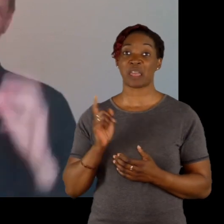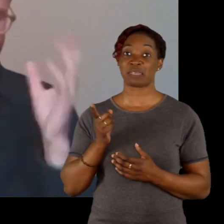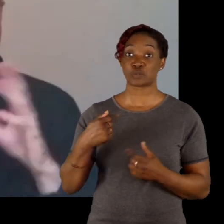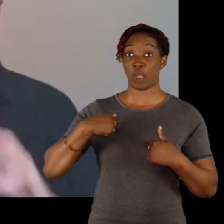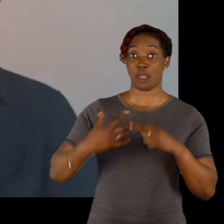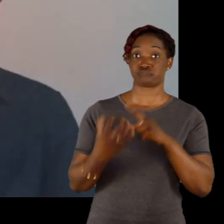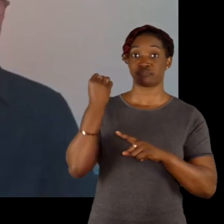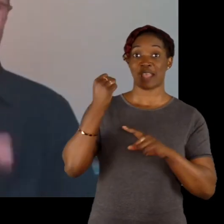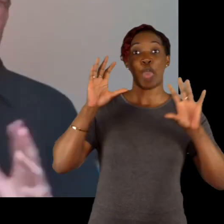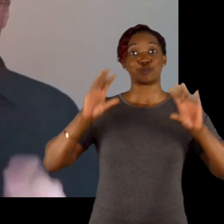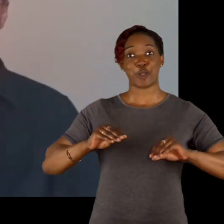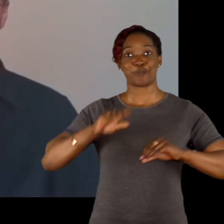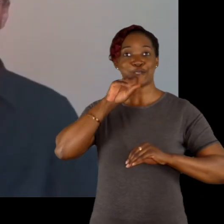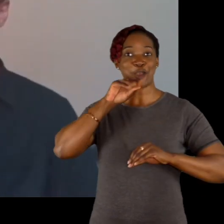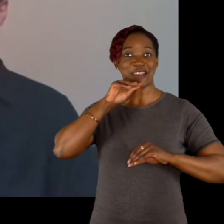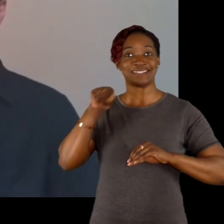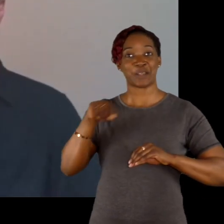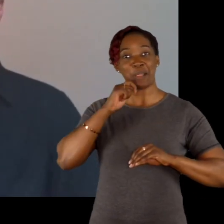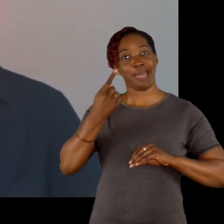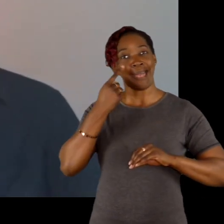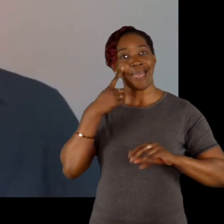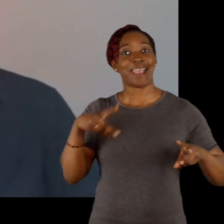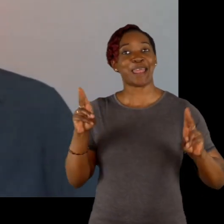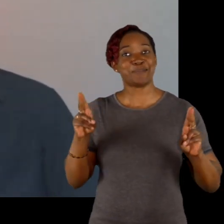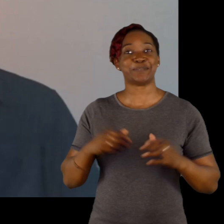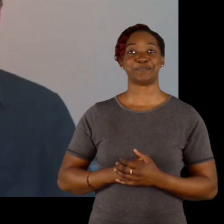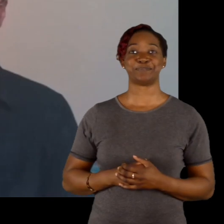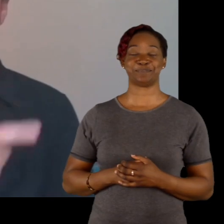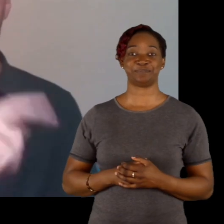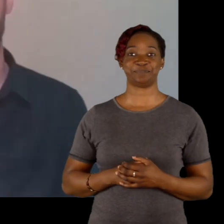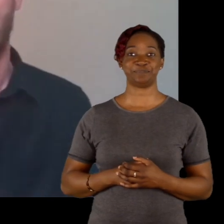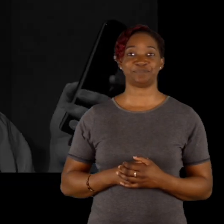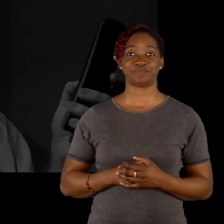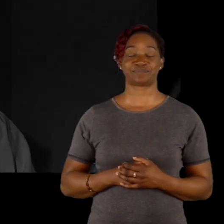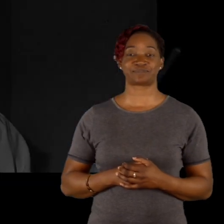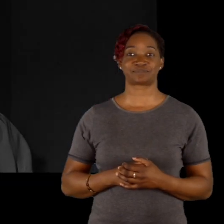little bit. But that's what I got. Anyways, I'll stop talking and let's have a little look at this clip. Here we go.